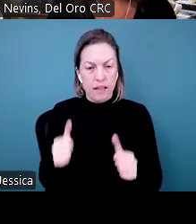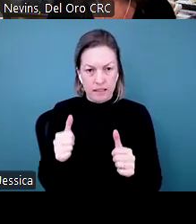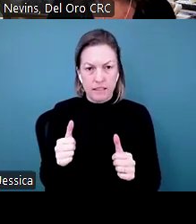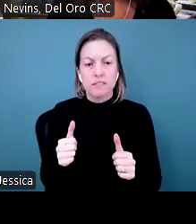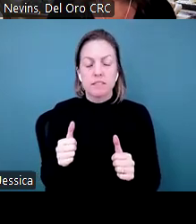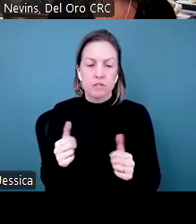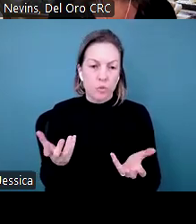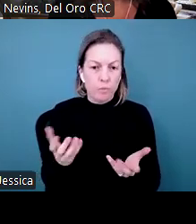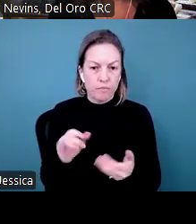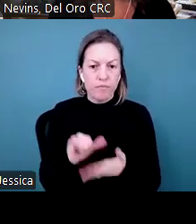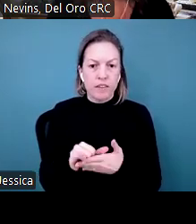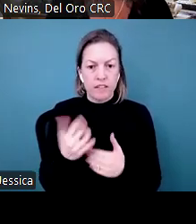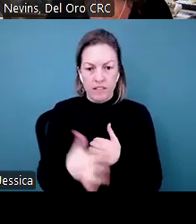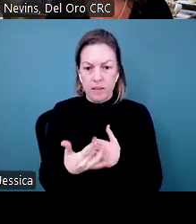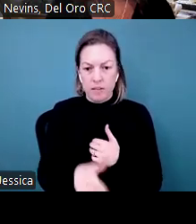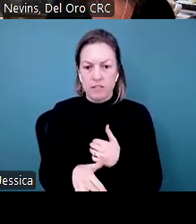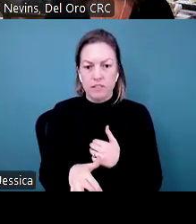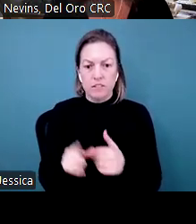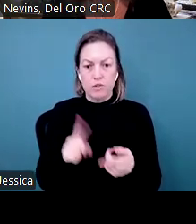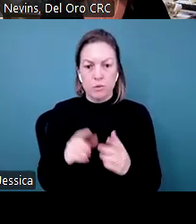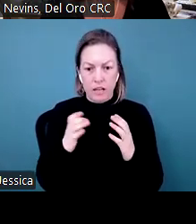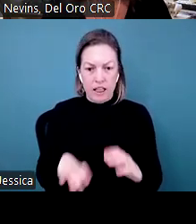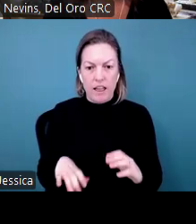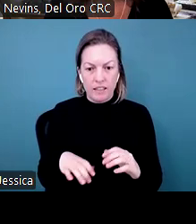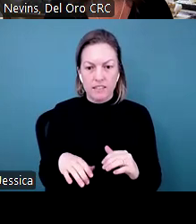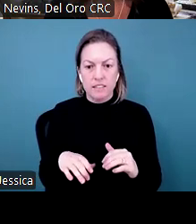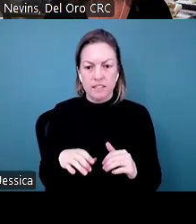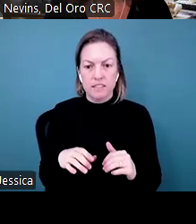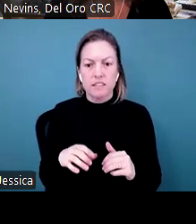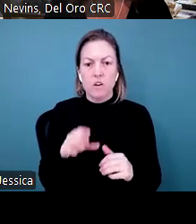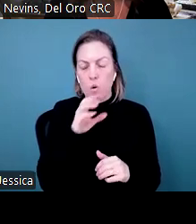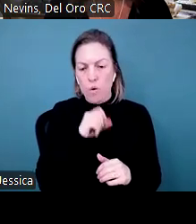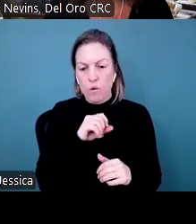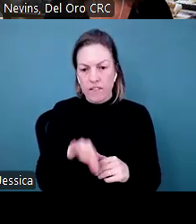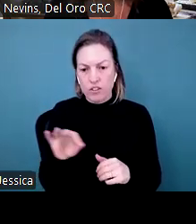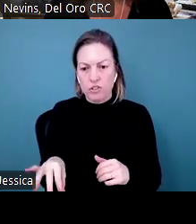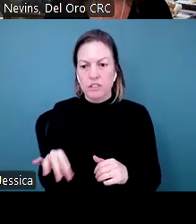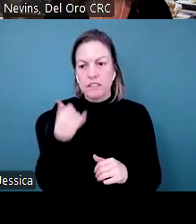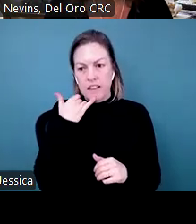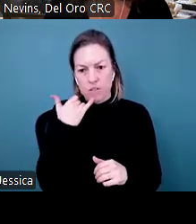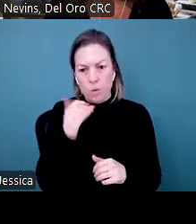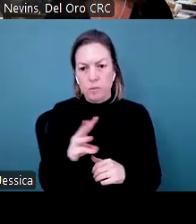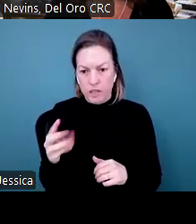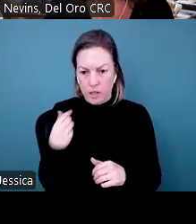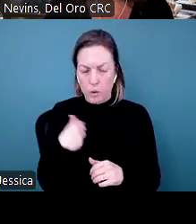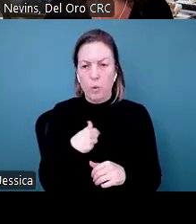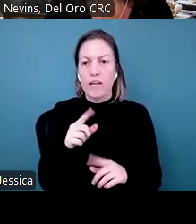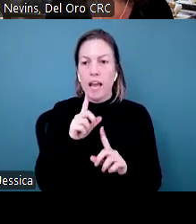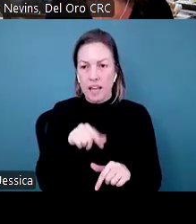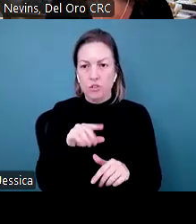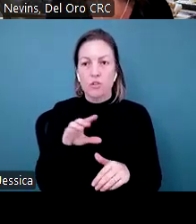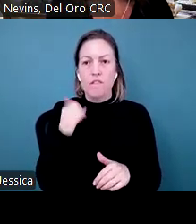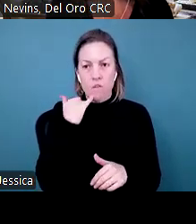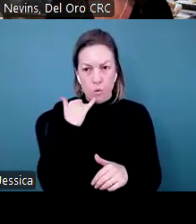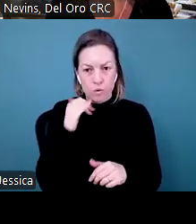so that is available to clients. And of course, the old-fashioned telephone website, we answer the phone, of course, still